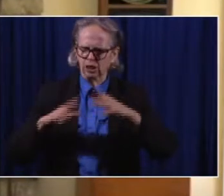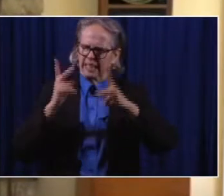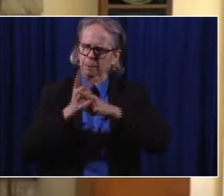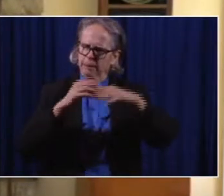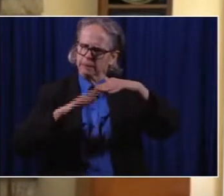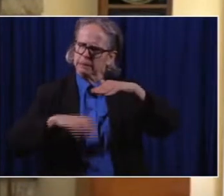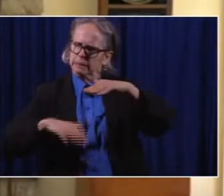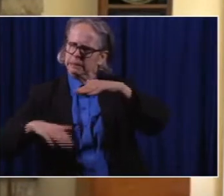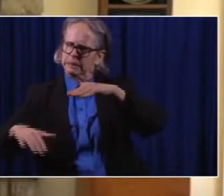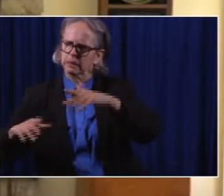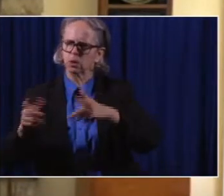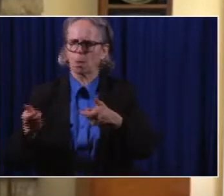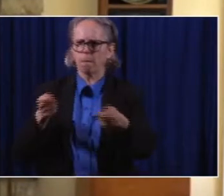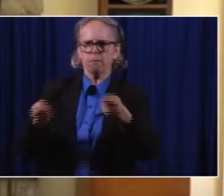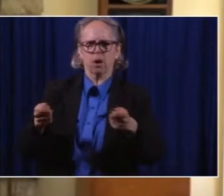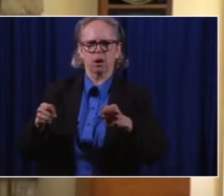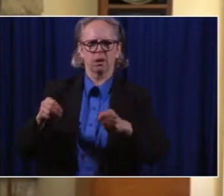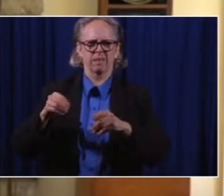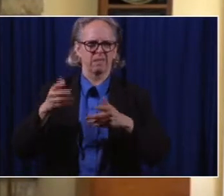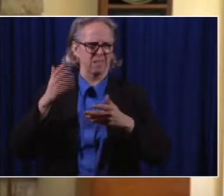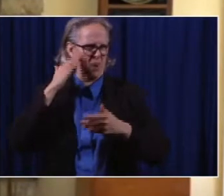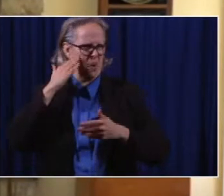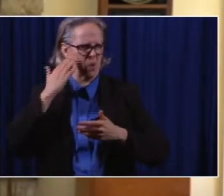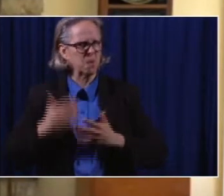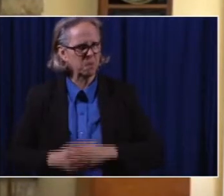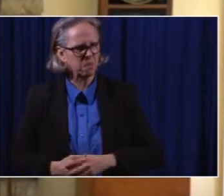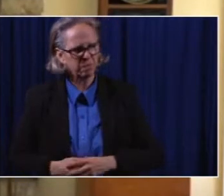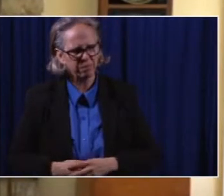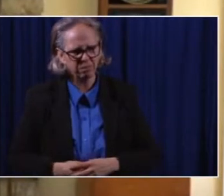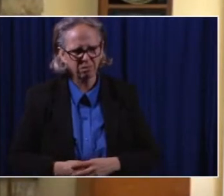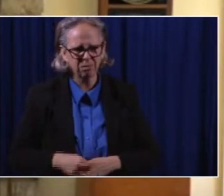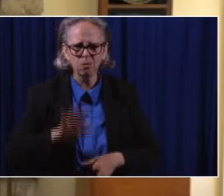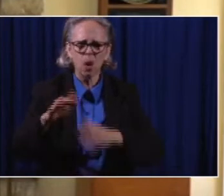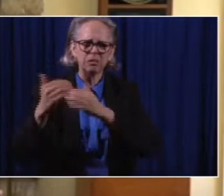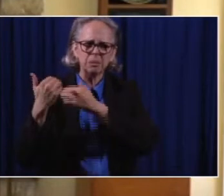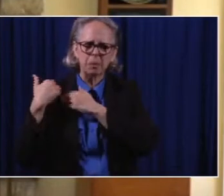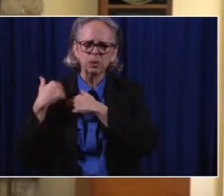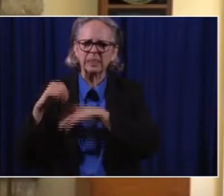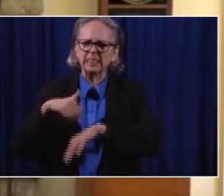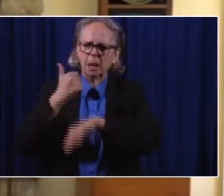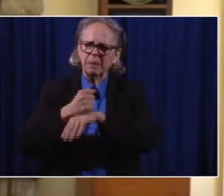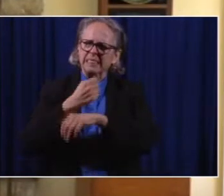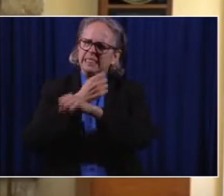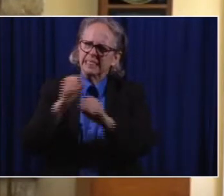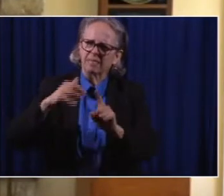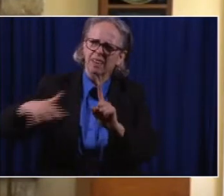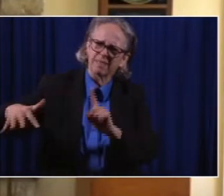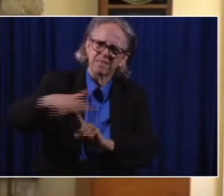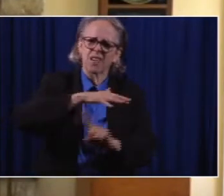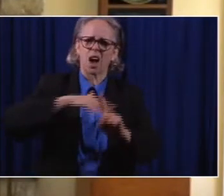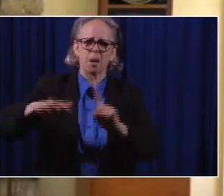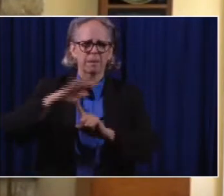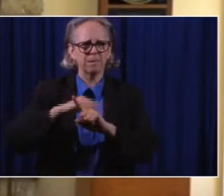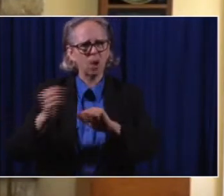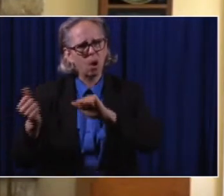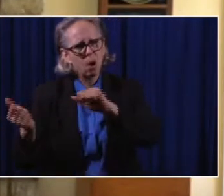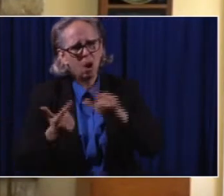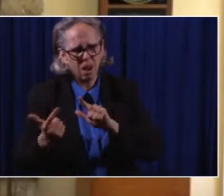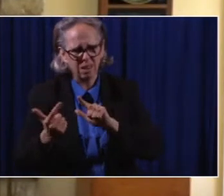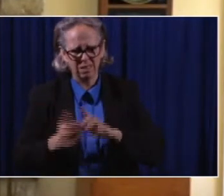to see that it's a safe working environment, just like anything else. And wearing a mask is part of